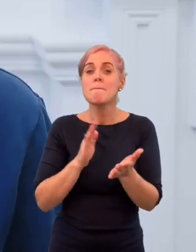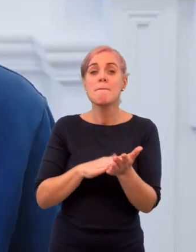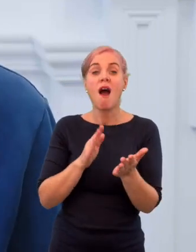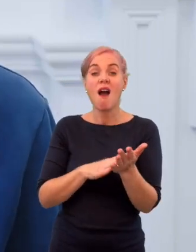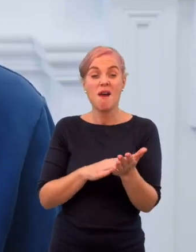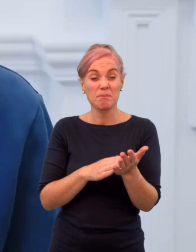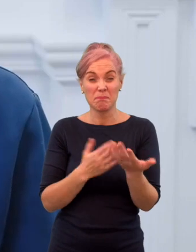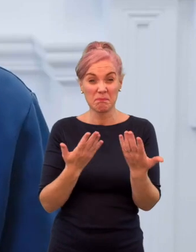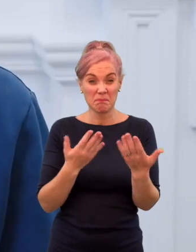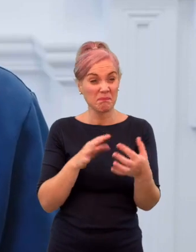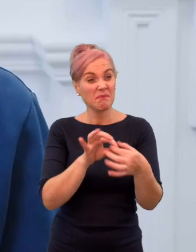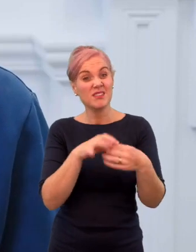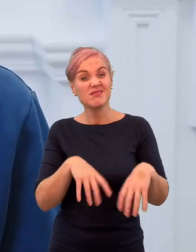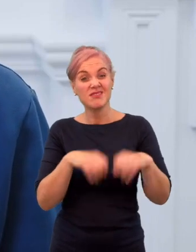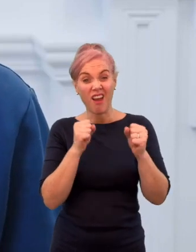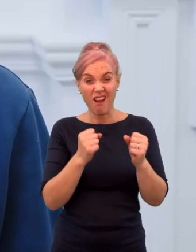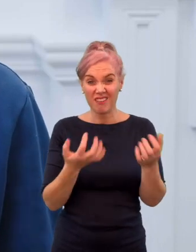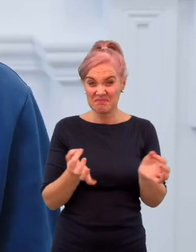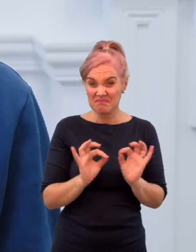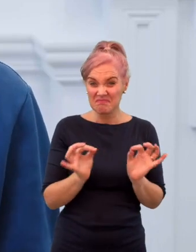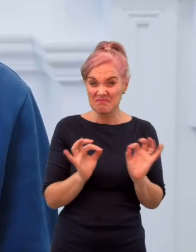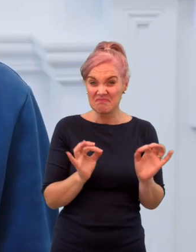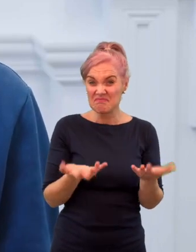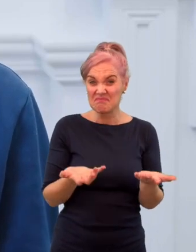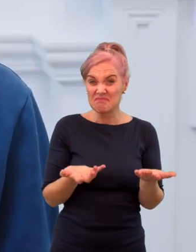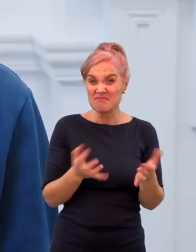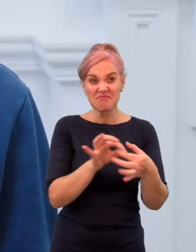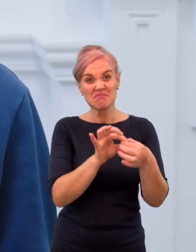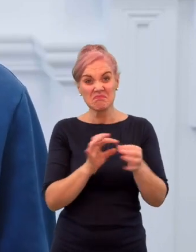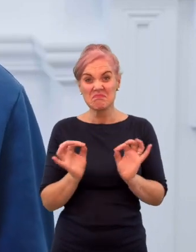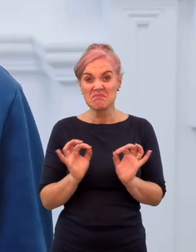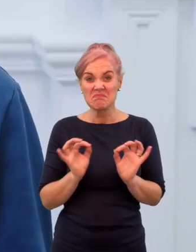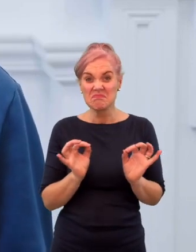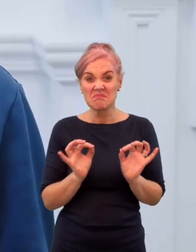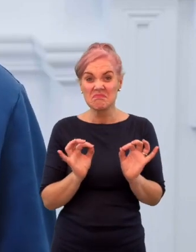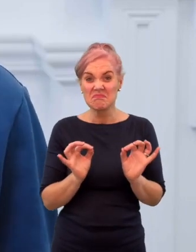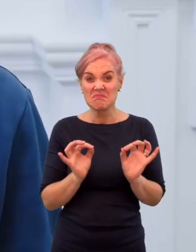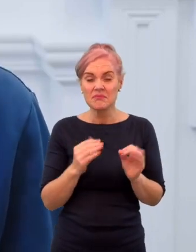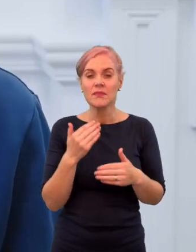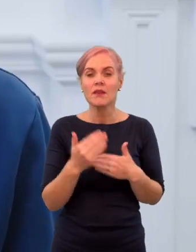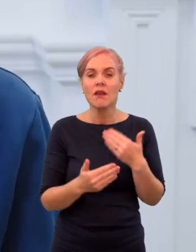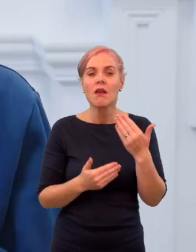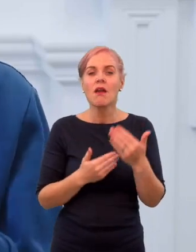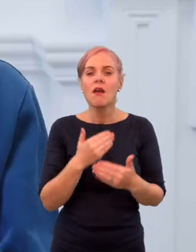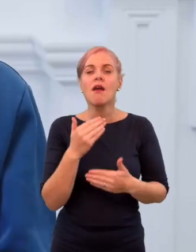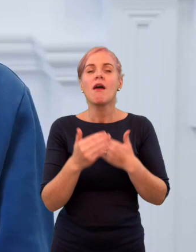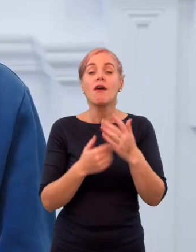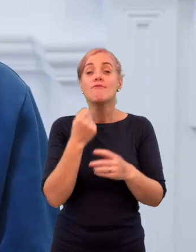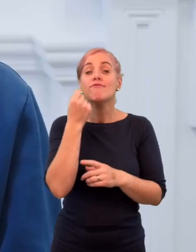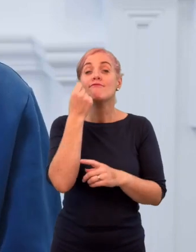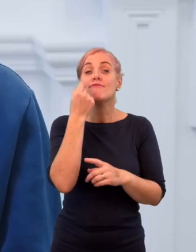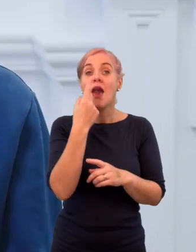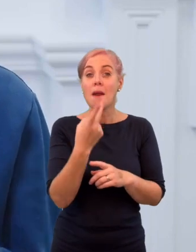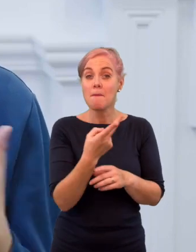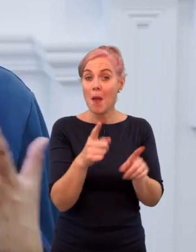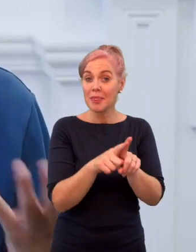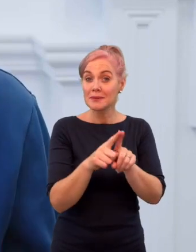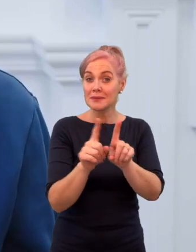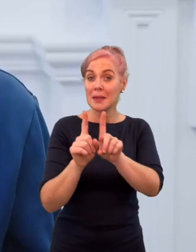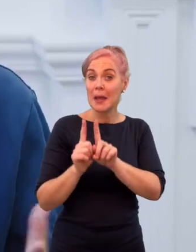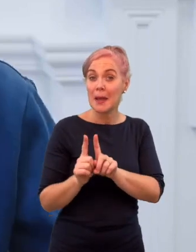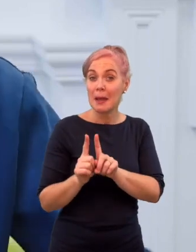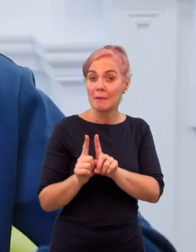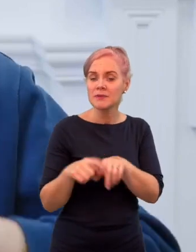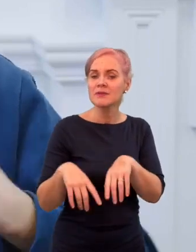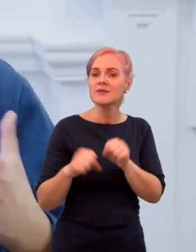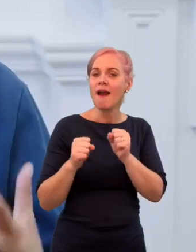relationship. With her mum, it's from the very beginning, it's almost non-existent, but as time goes on, they realise they're on the same